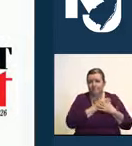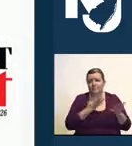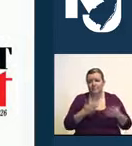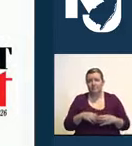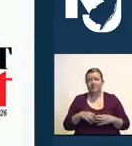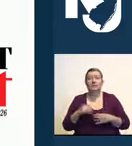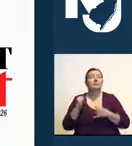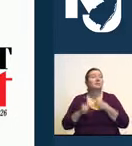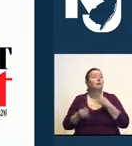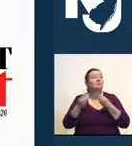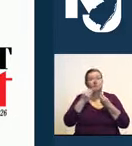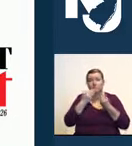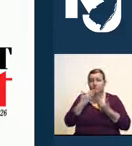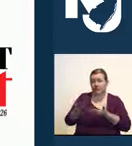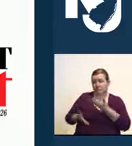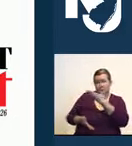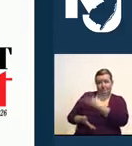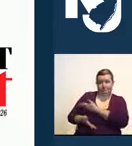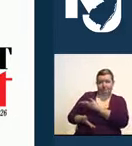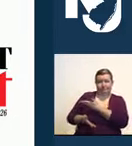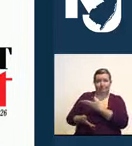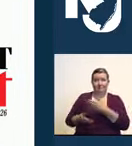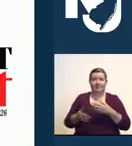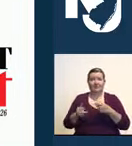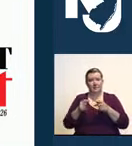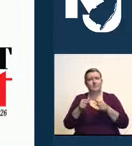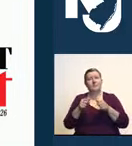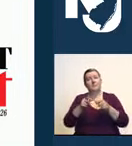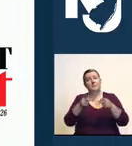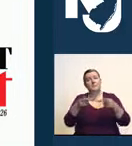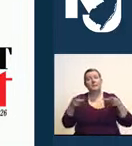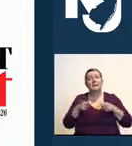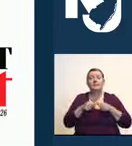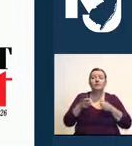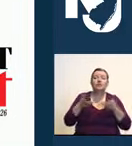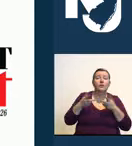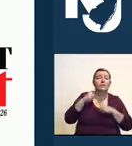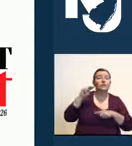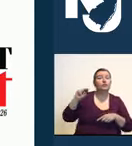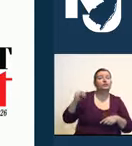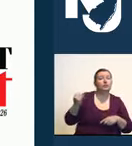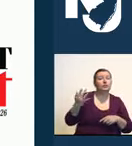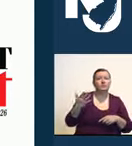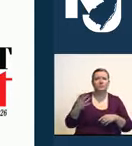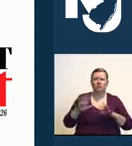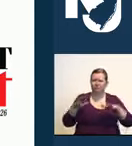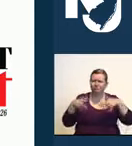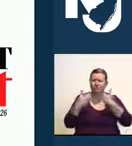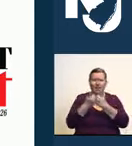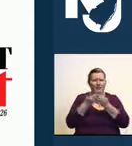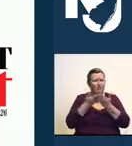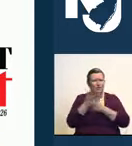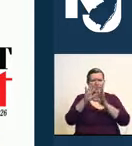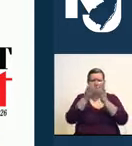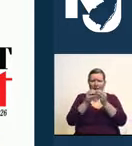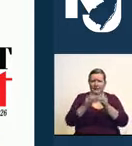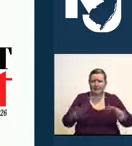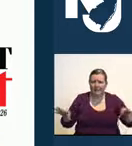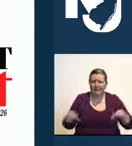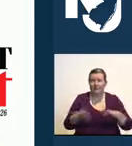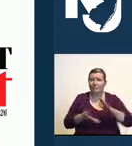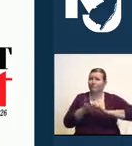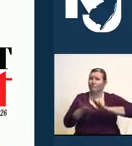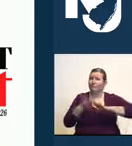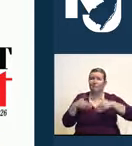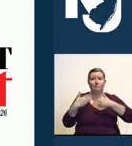the organizations whose ability to serve their community was challenged by the pandemic, yet who continue to be here today because of the